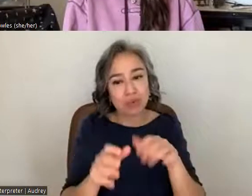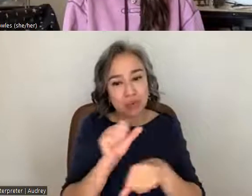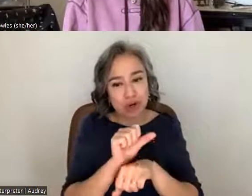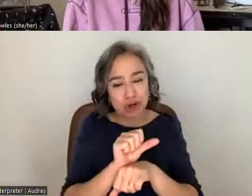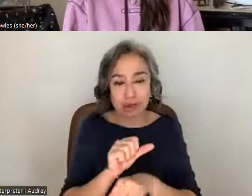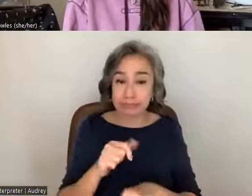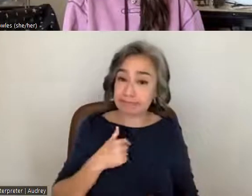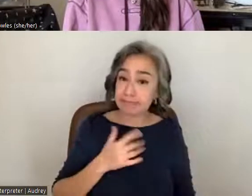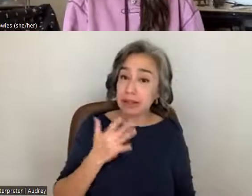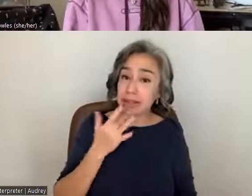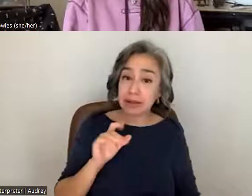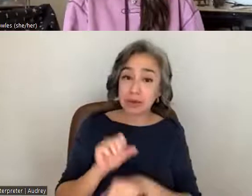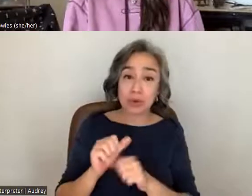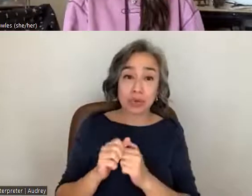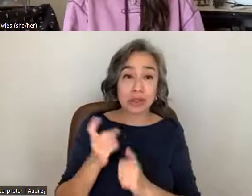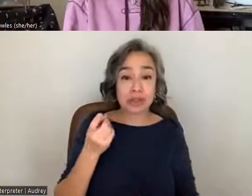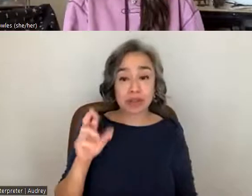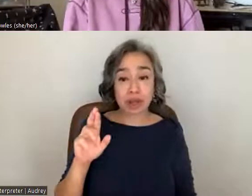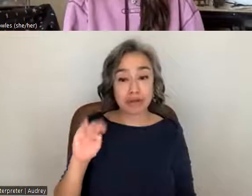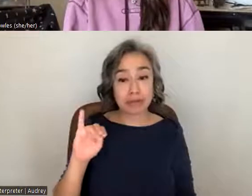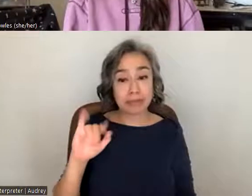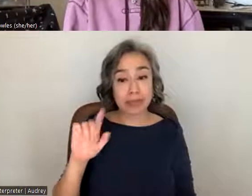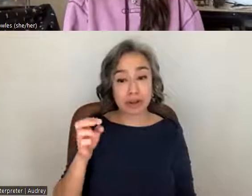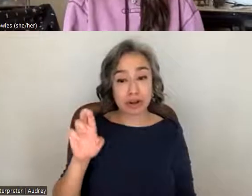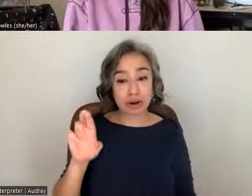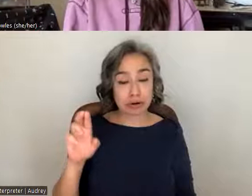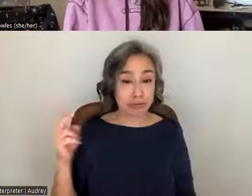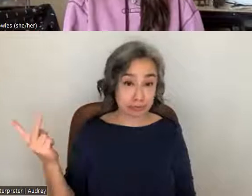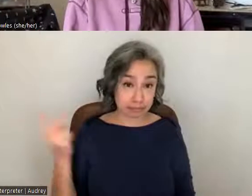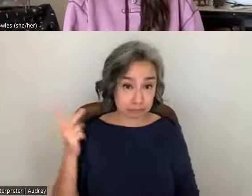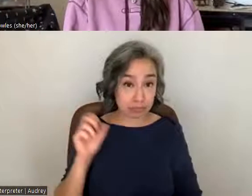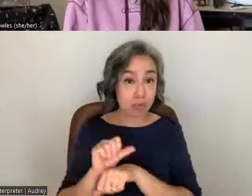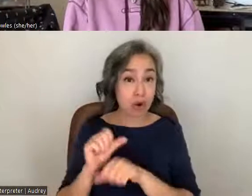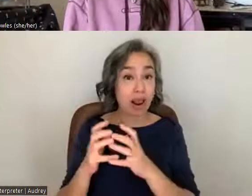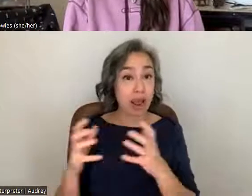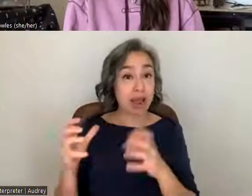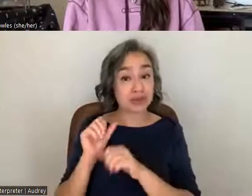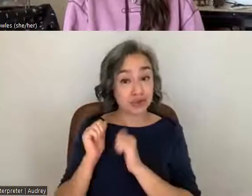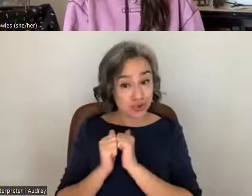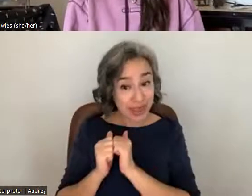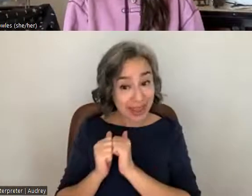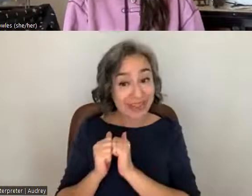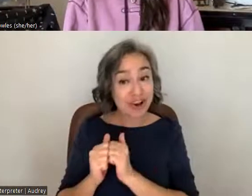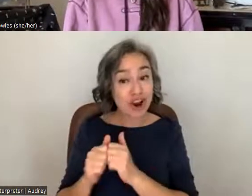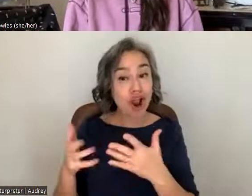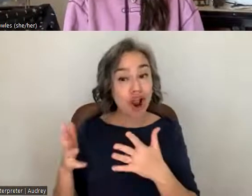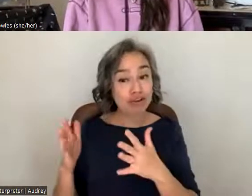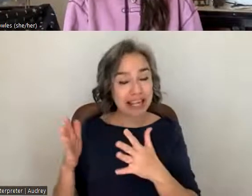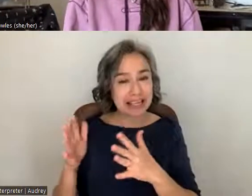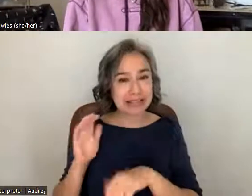Miller, and we had done a lot of things together, and that laid the groundwork